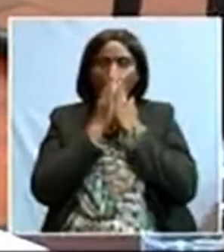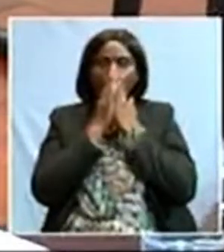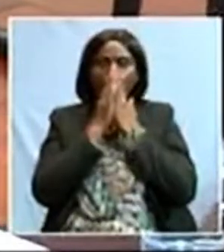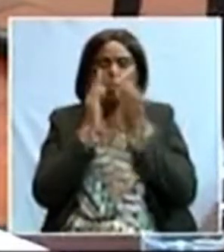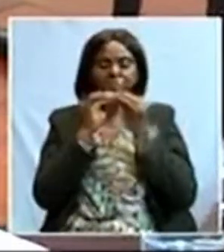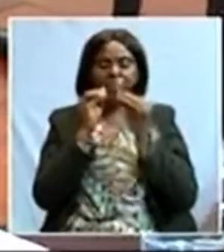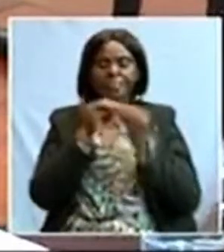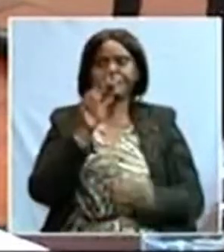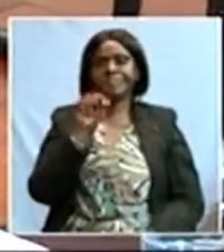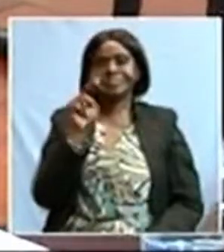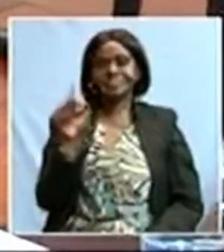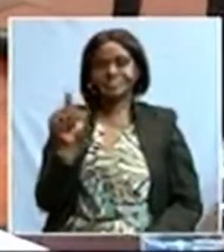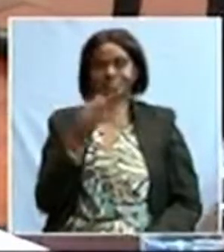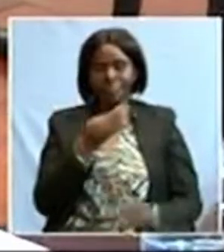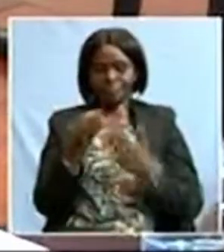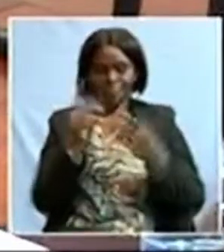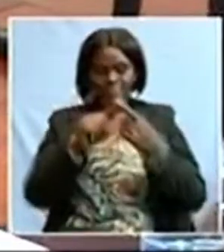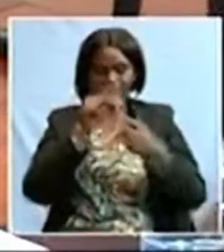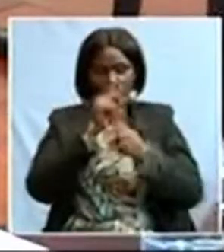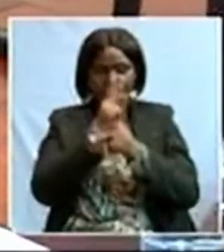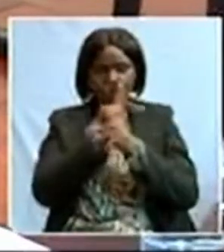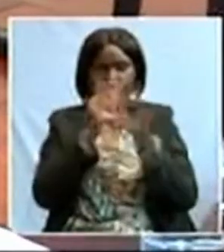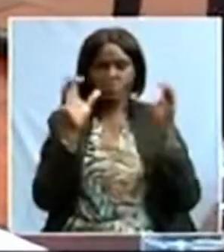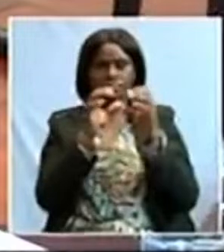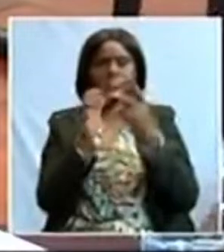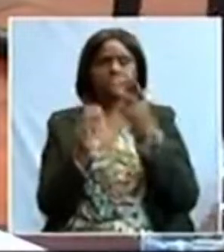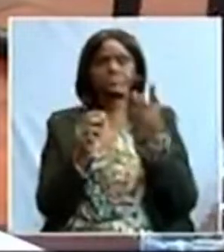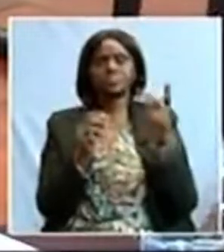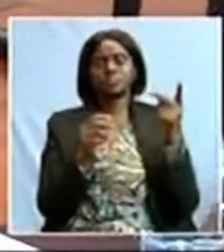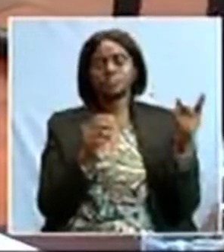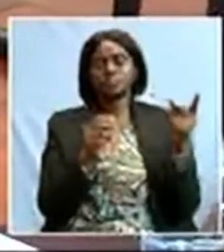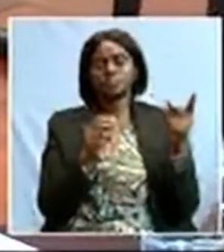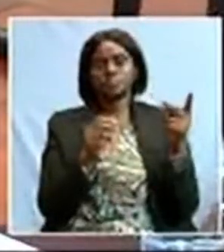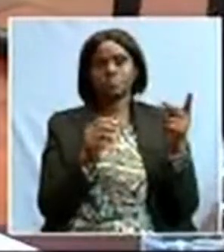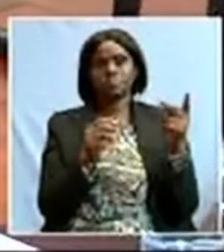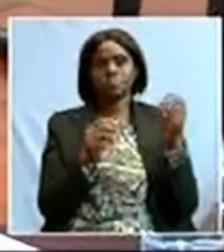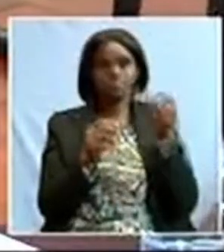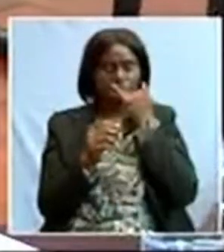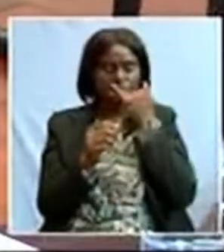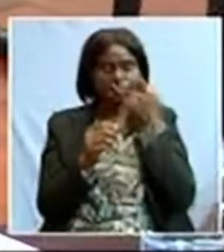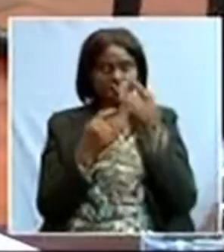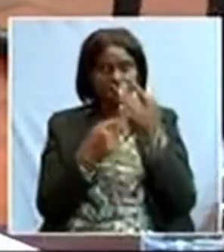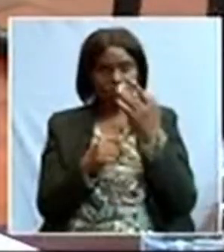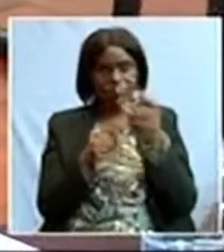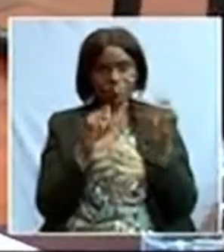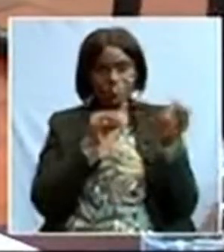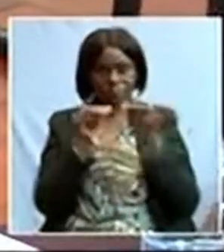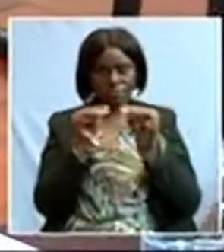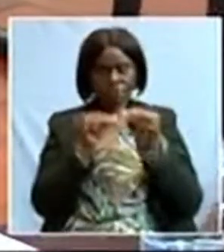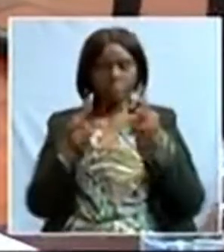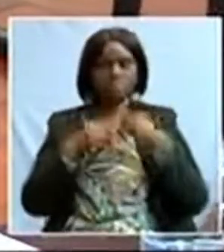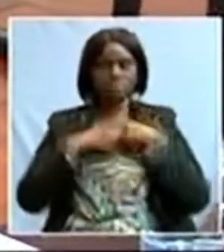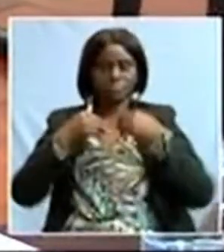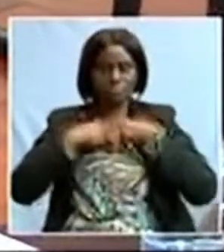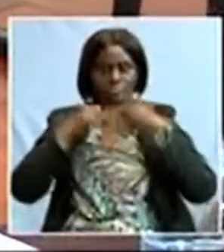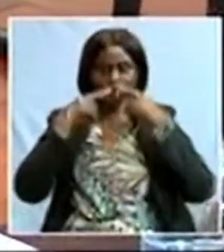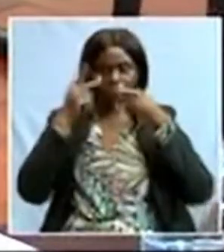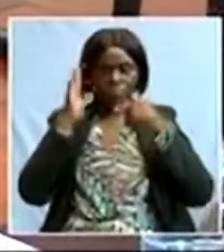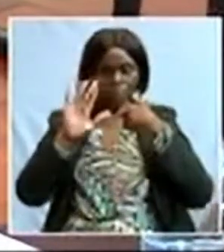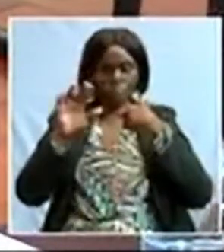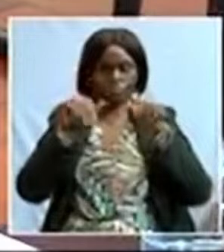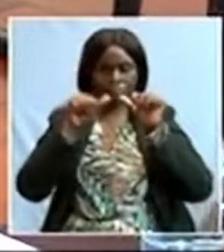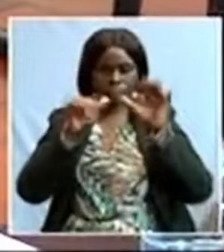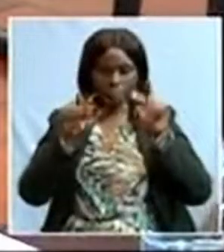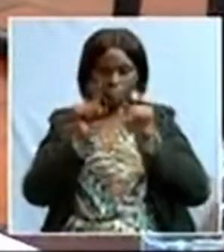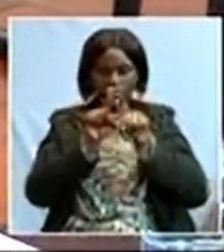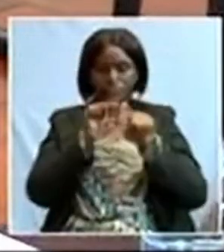Appendix 22. Failure to maintain council properties. Cause of the query. Management acknowledges the findings of the